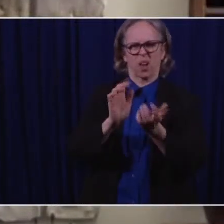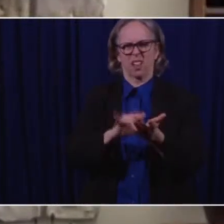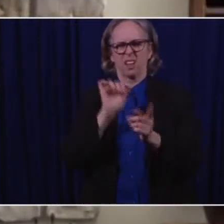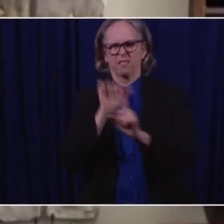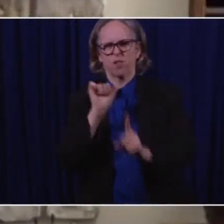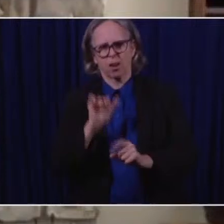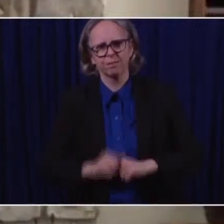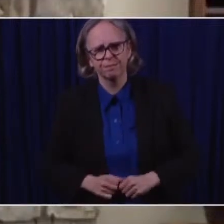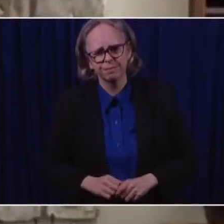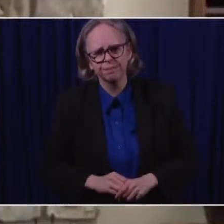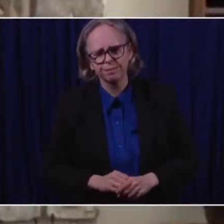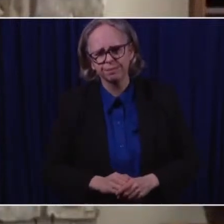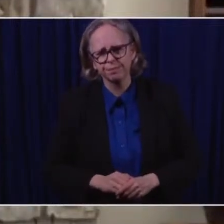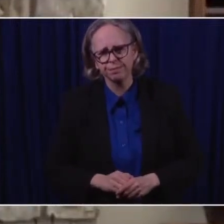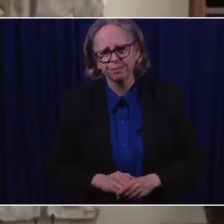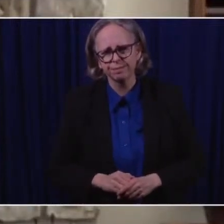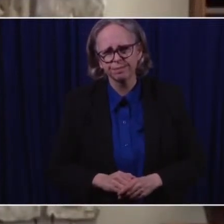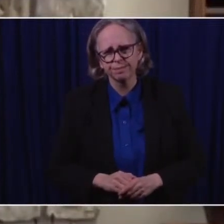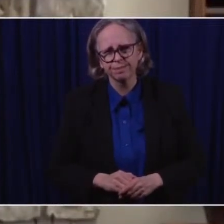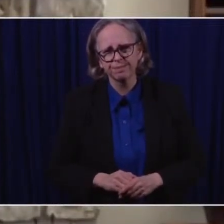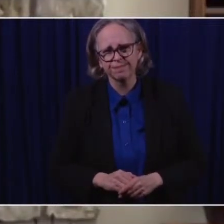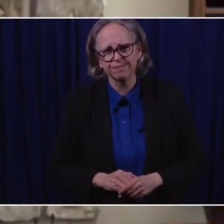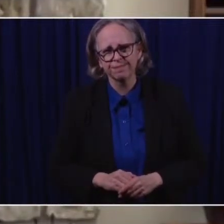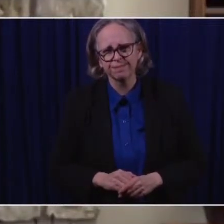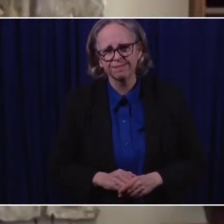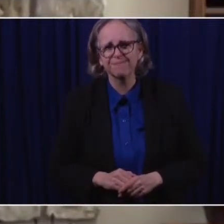has to deal with.